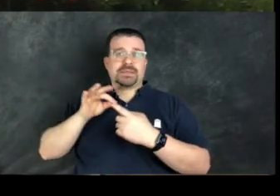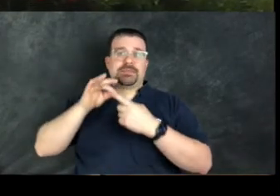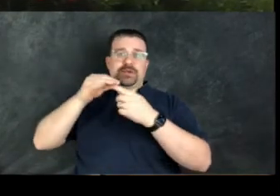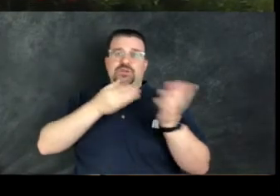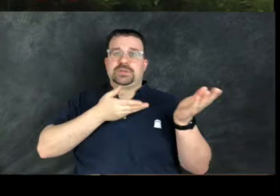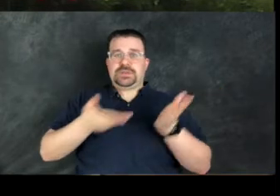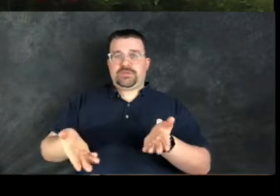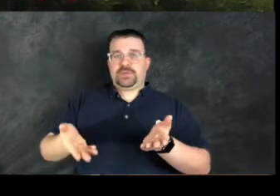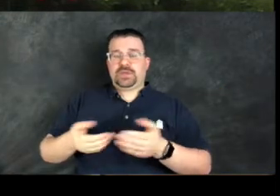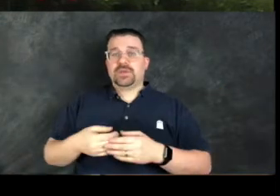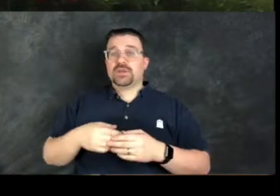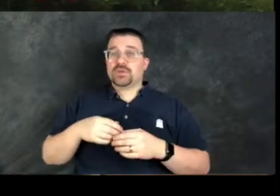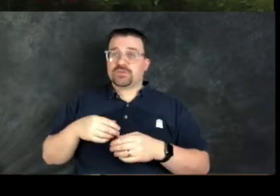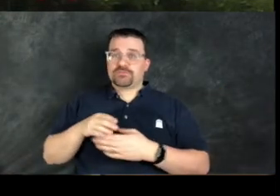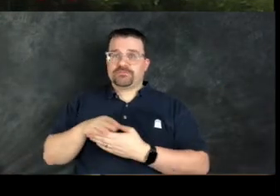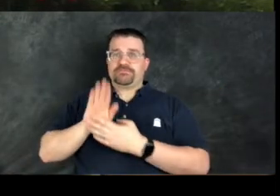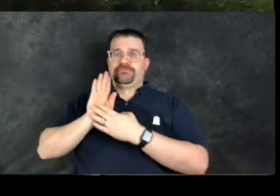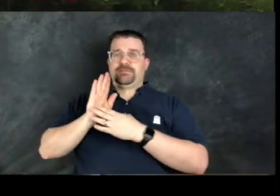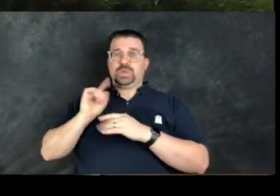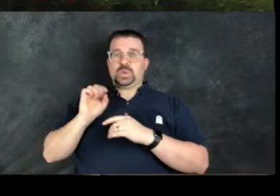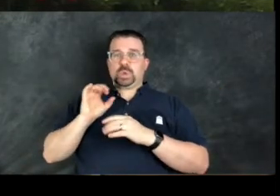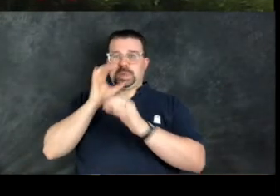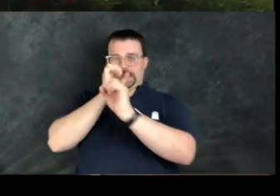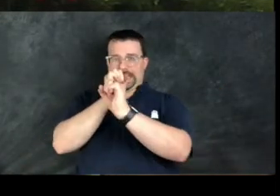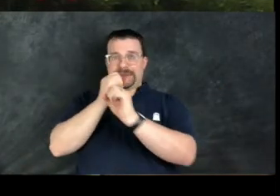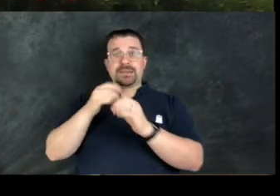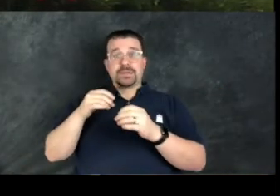tight can result in missing that delivery.